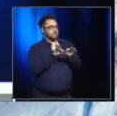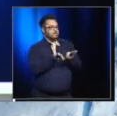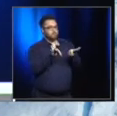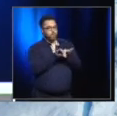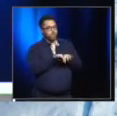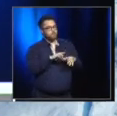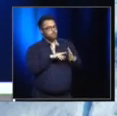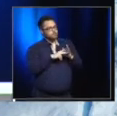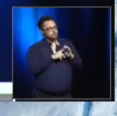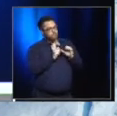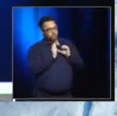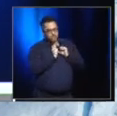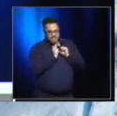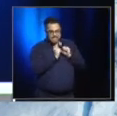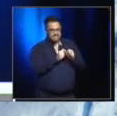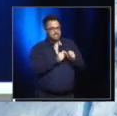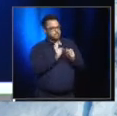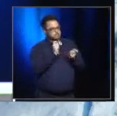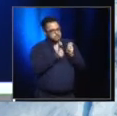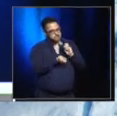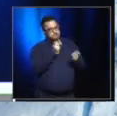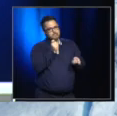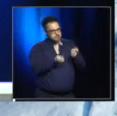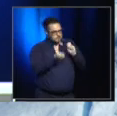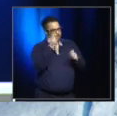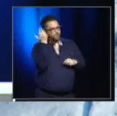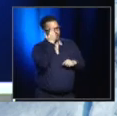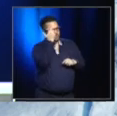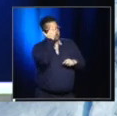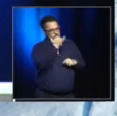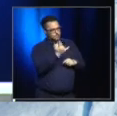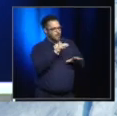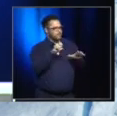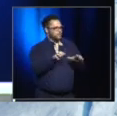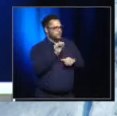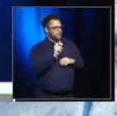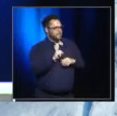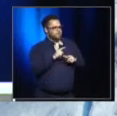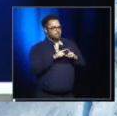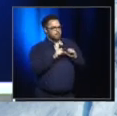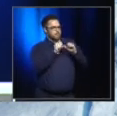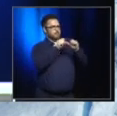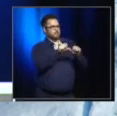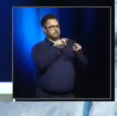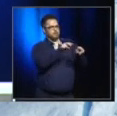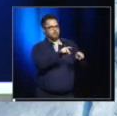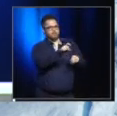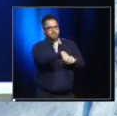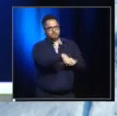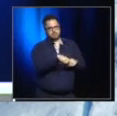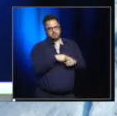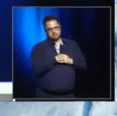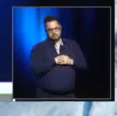that we have to be continually reinventing the reasons that we do it. But we've got to do it.